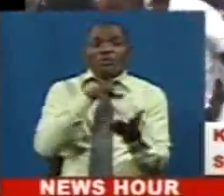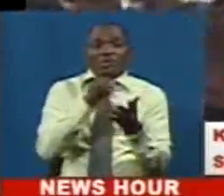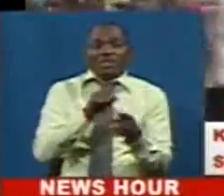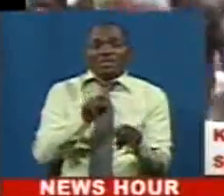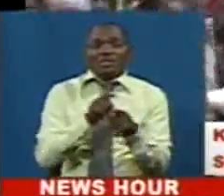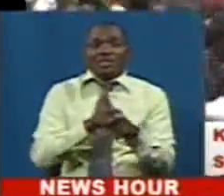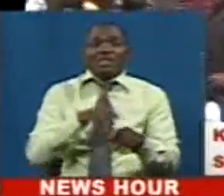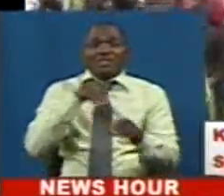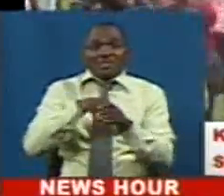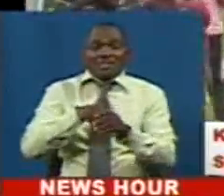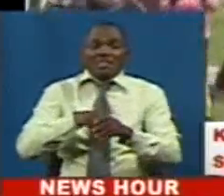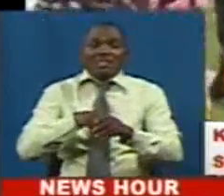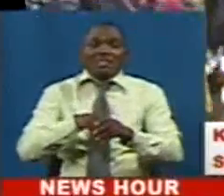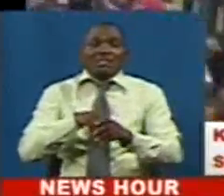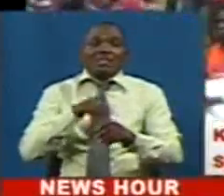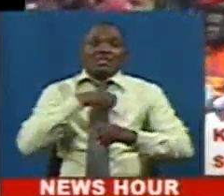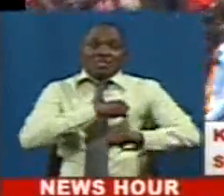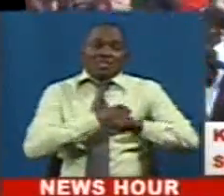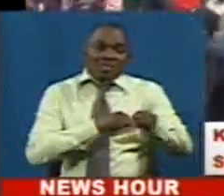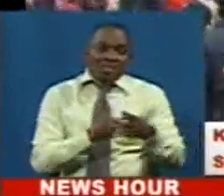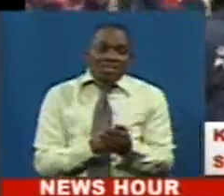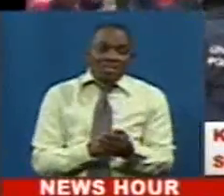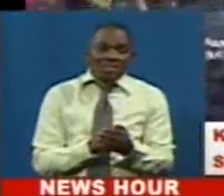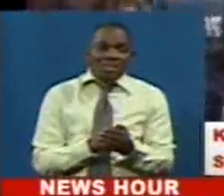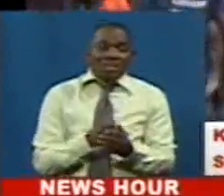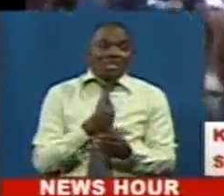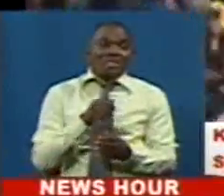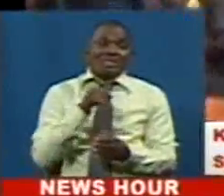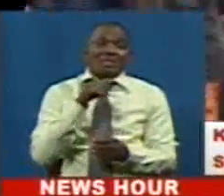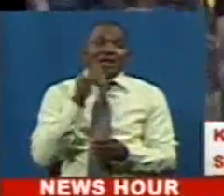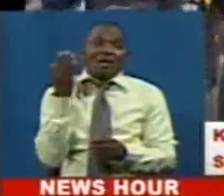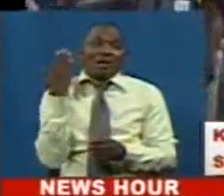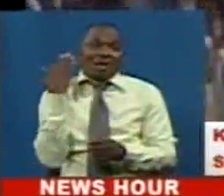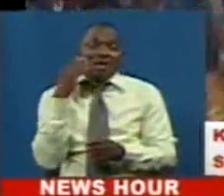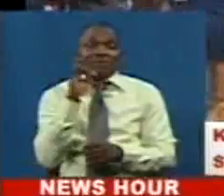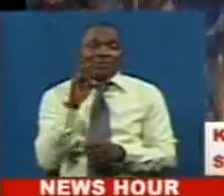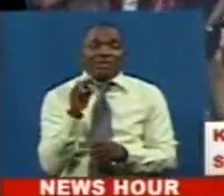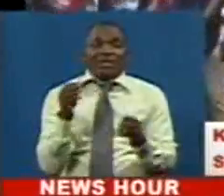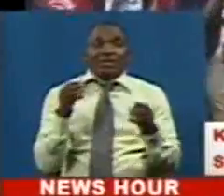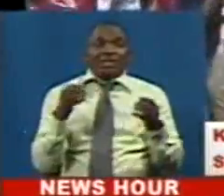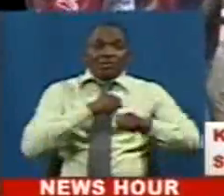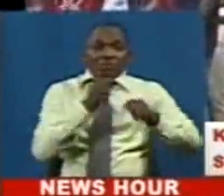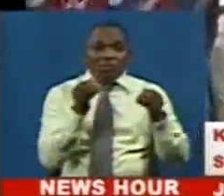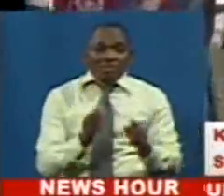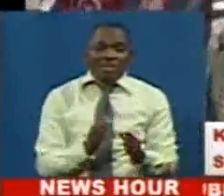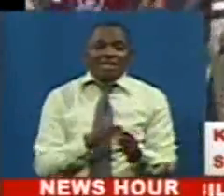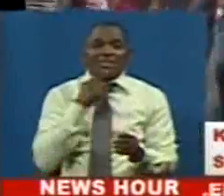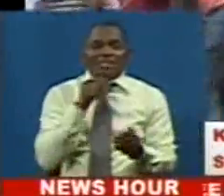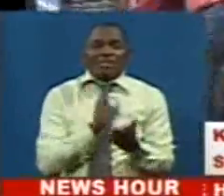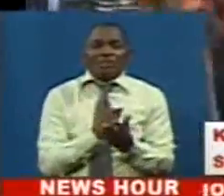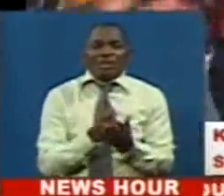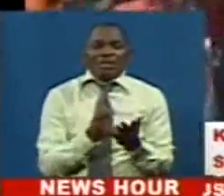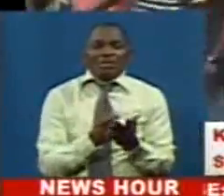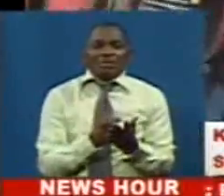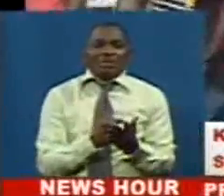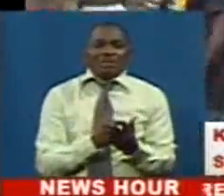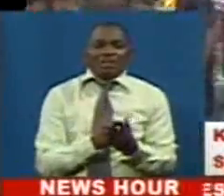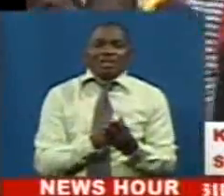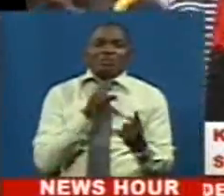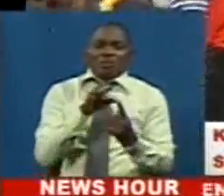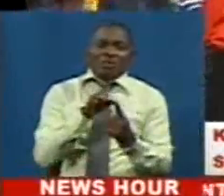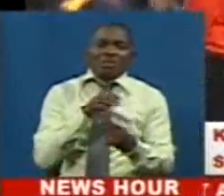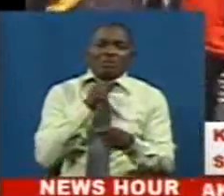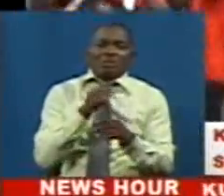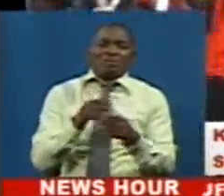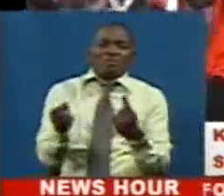the internal security of the university in the night of last Friday. The security officials are reported to have subjected the students